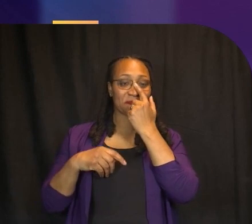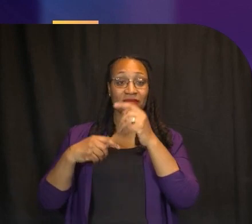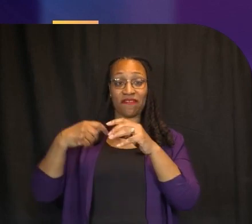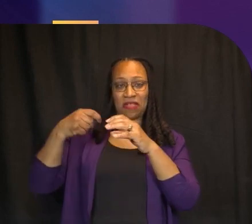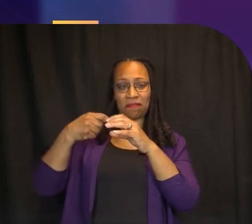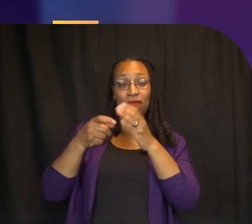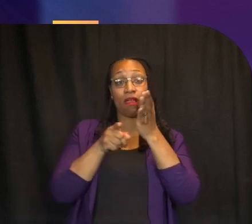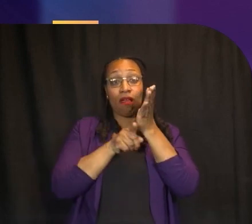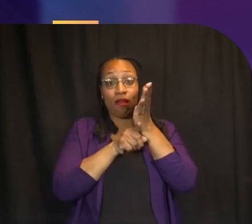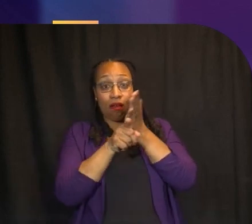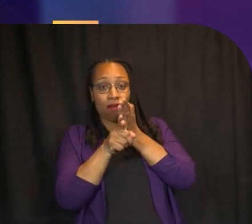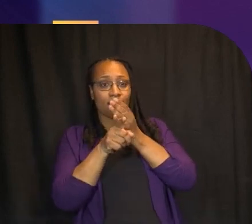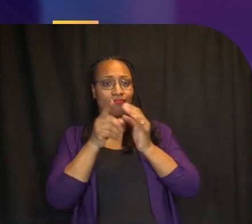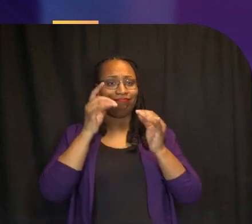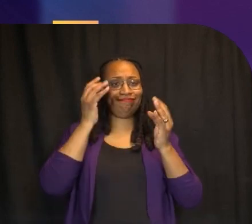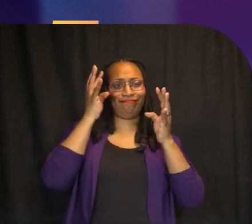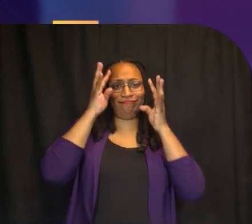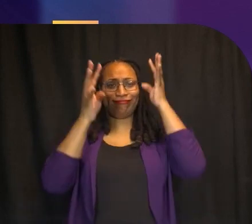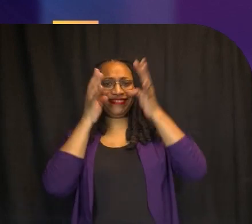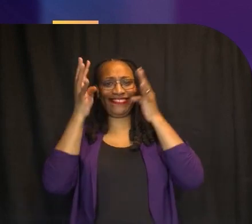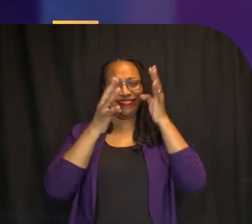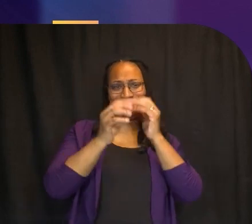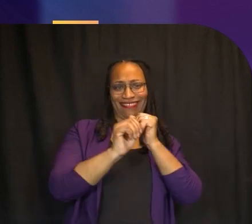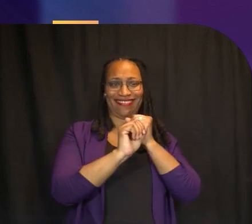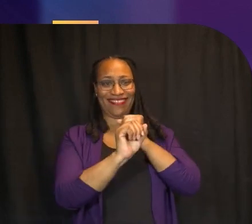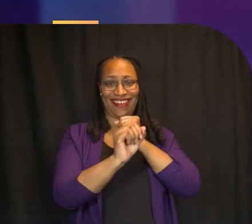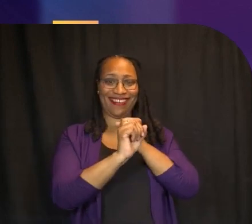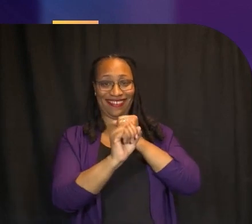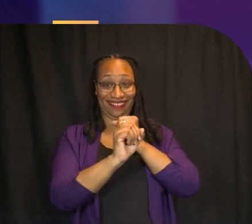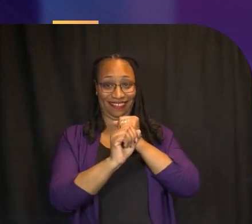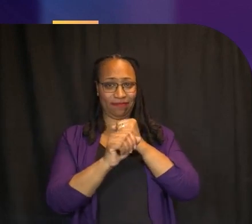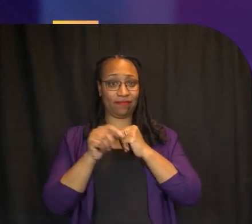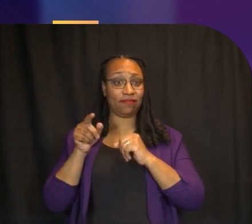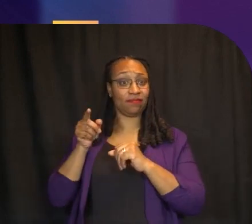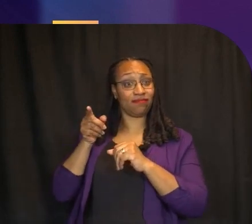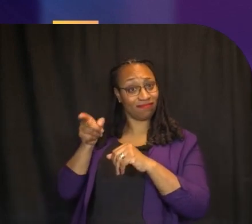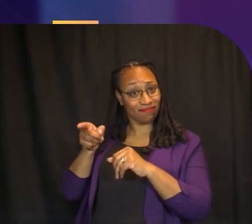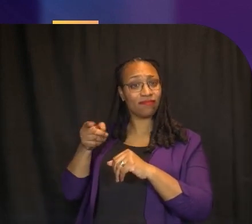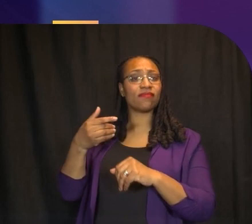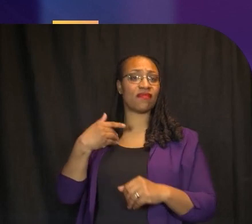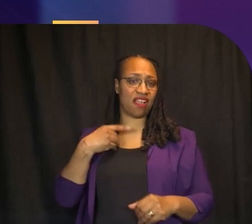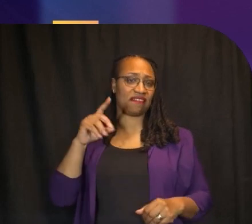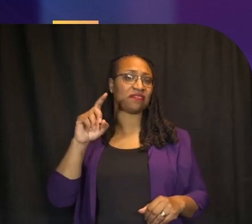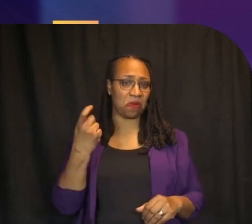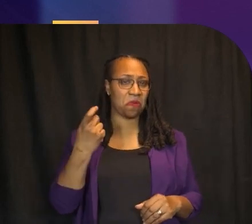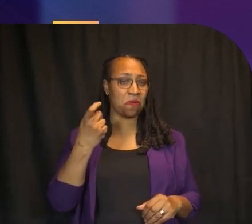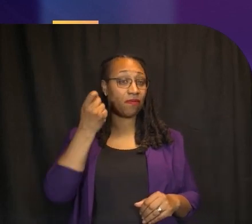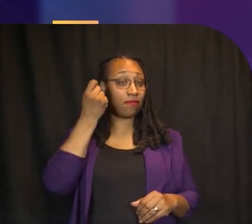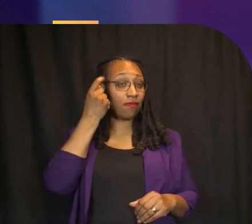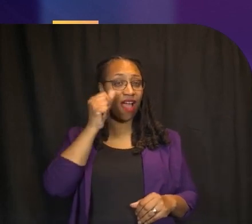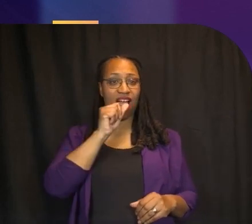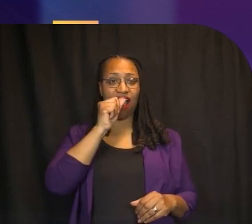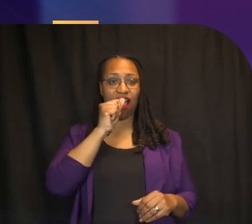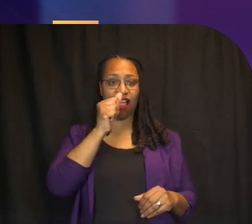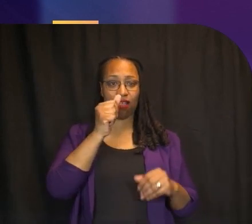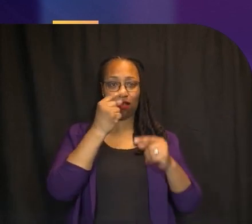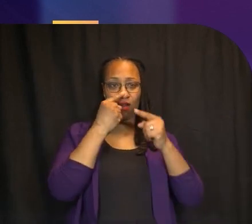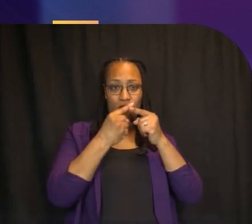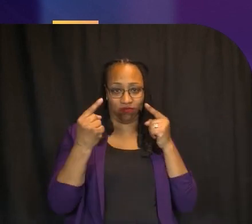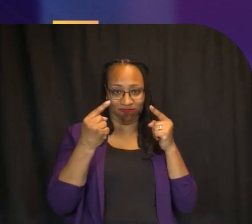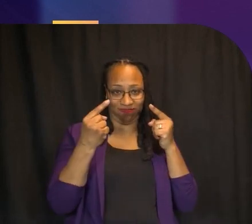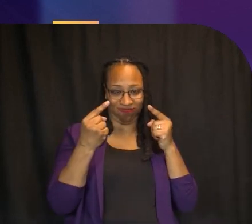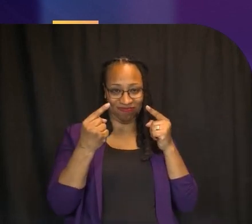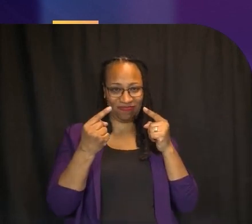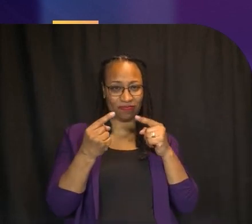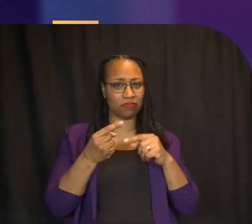how to recognize her allergens on a label. With her award, Kiana will be creating an animated film based